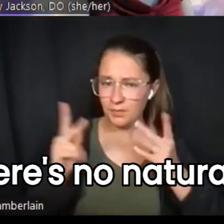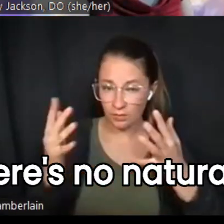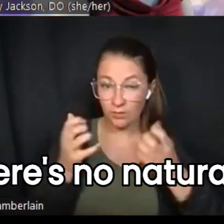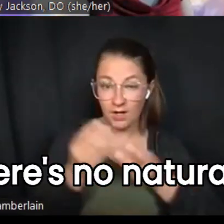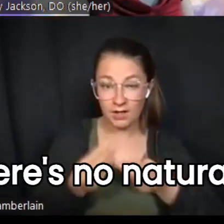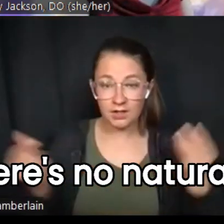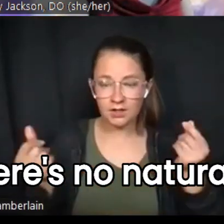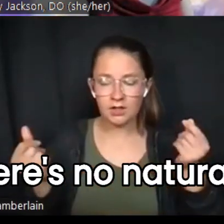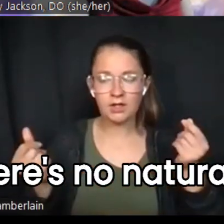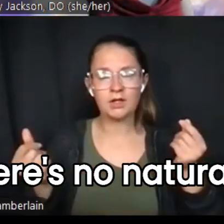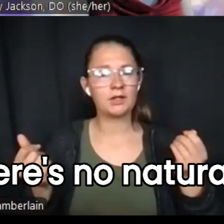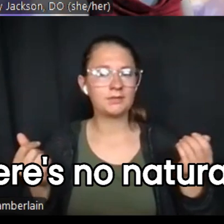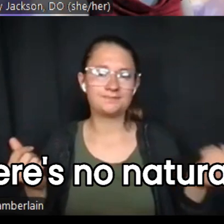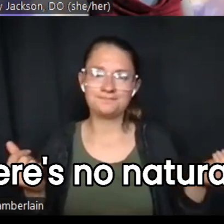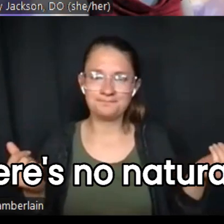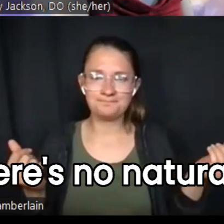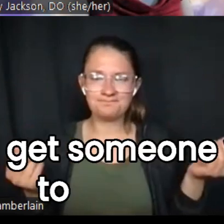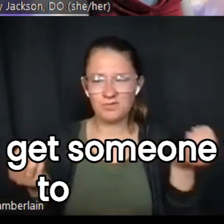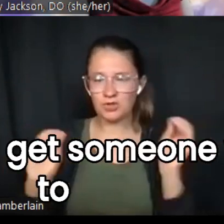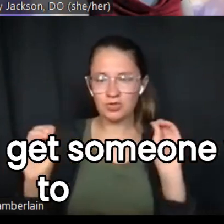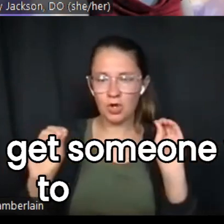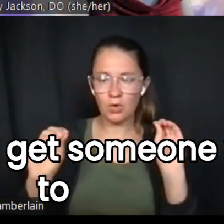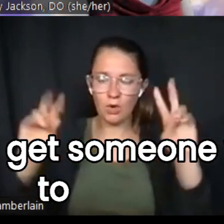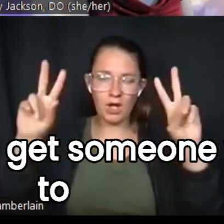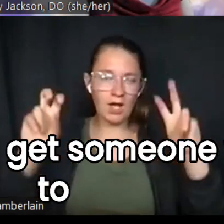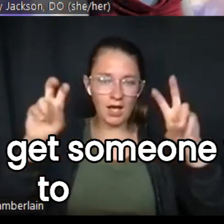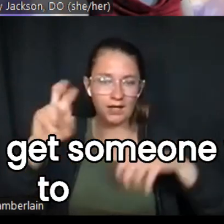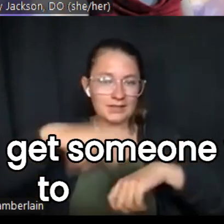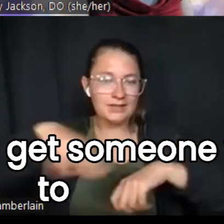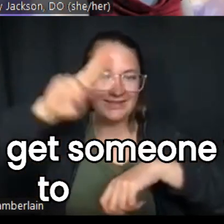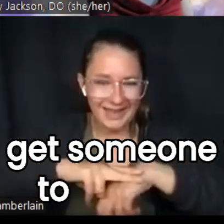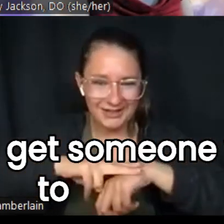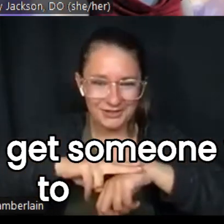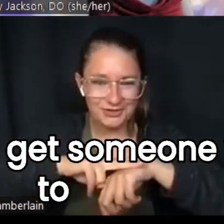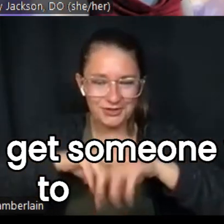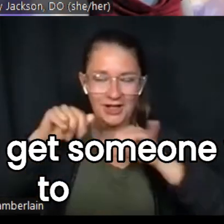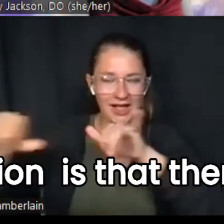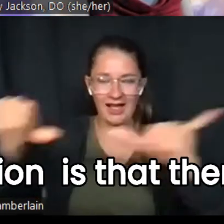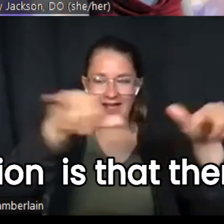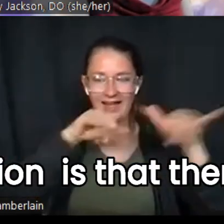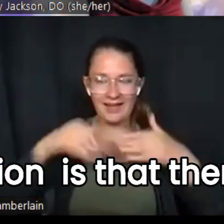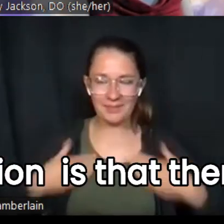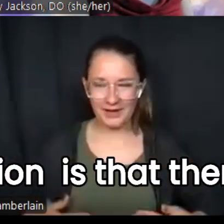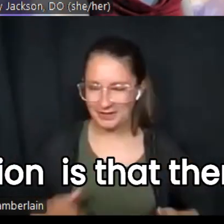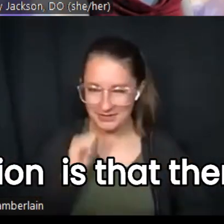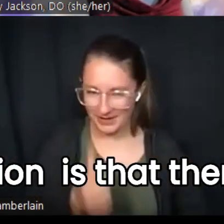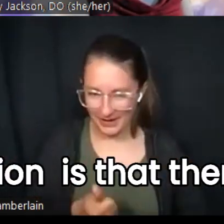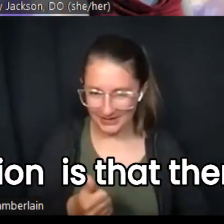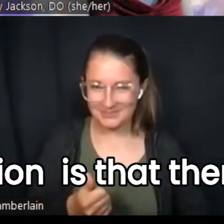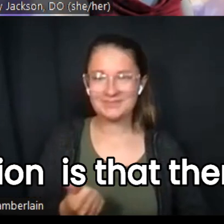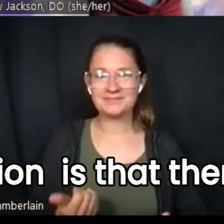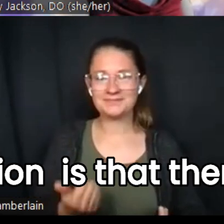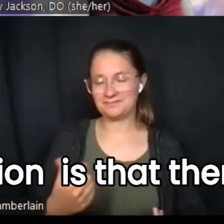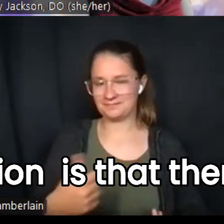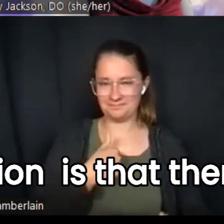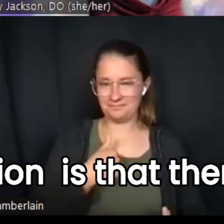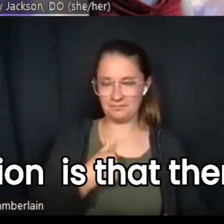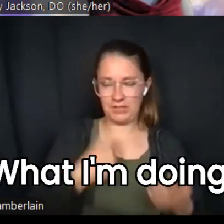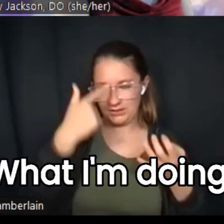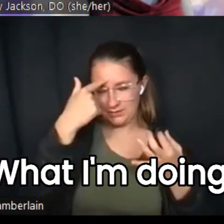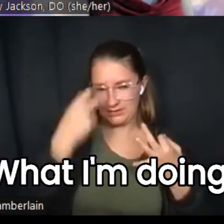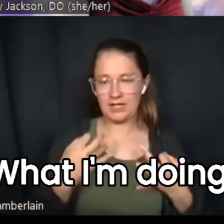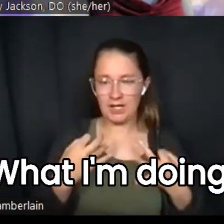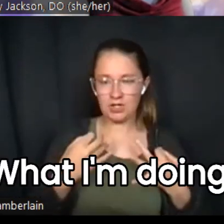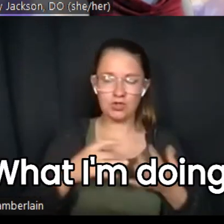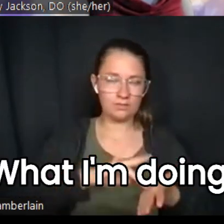And that there's no natural body. This is something I get as someone who chose to medically transition, is that there's no